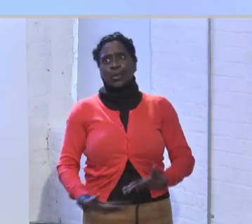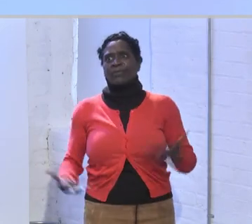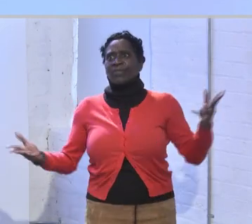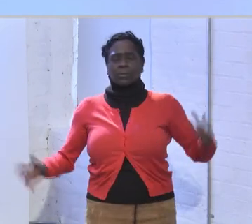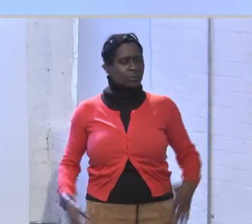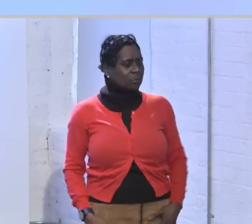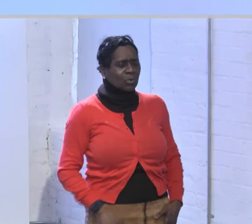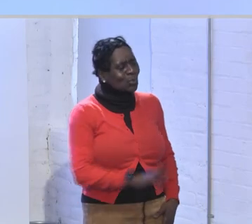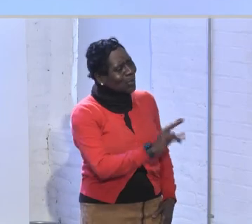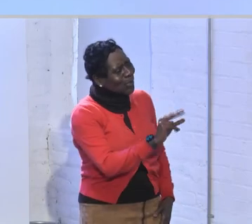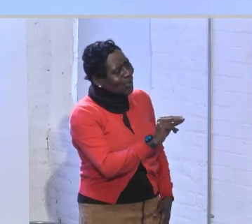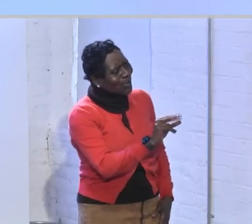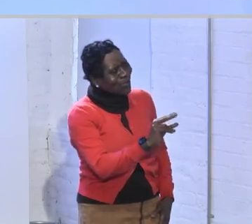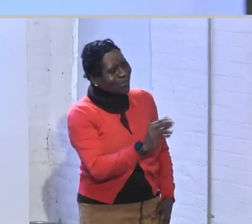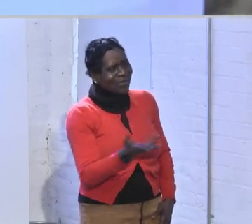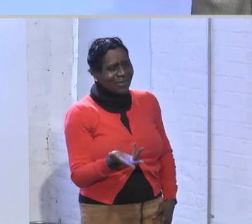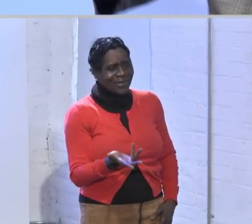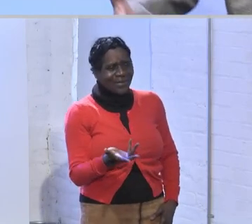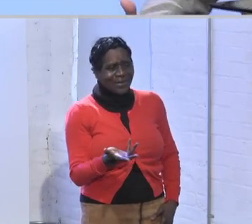answer.